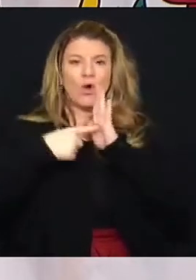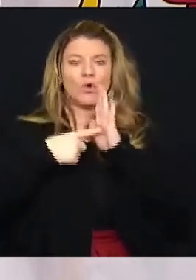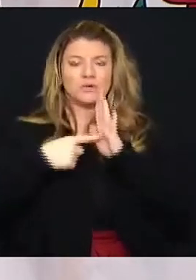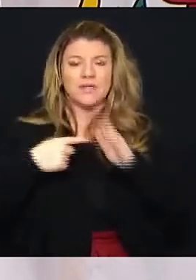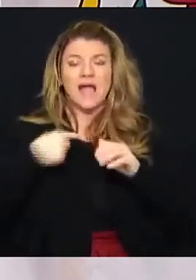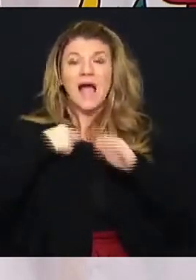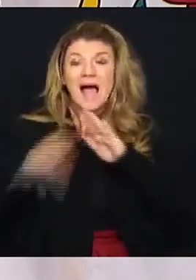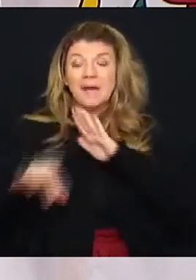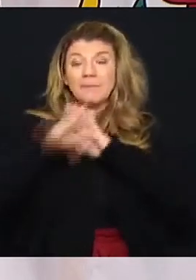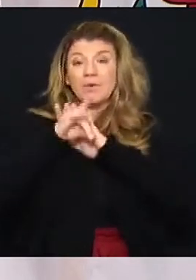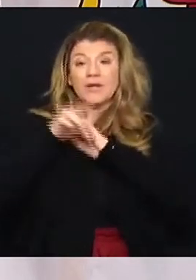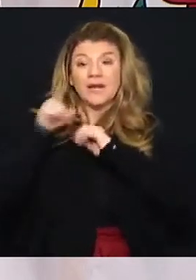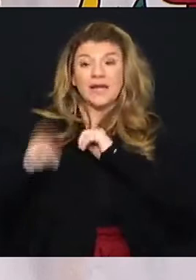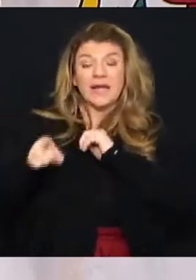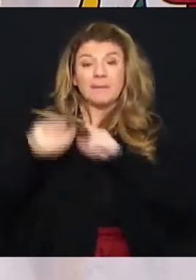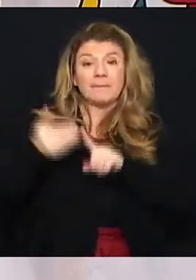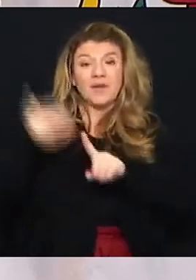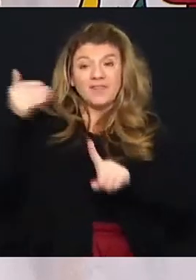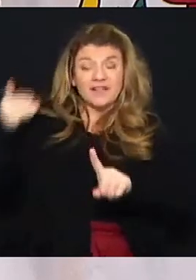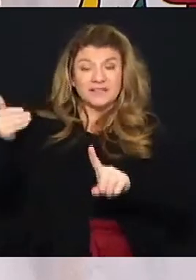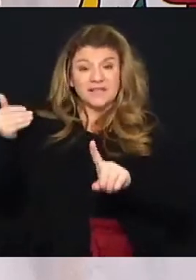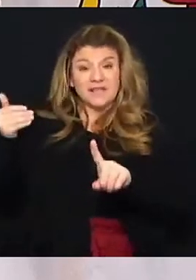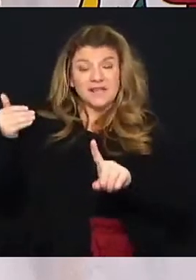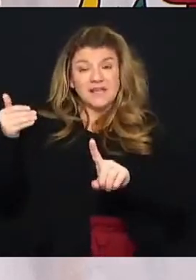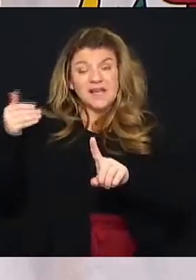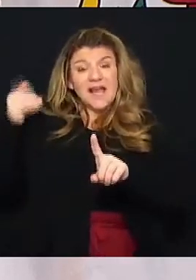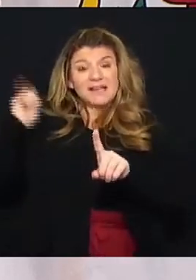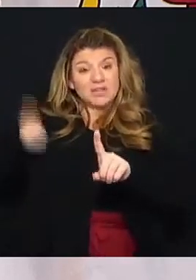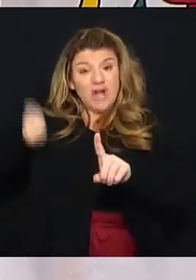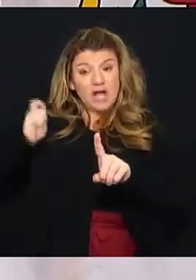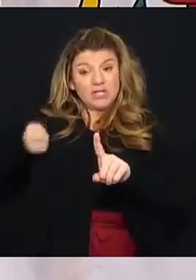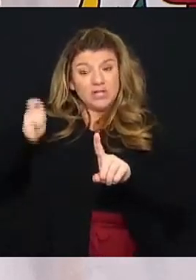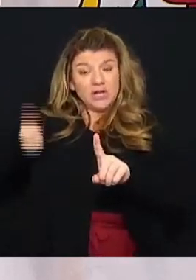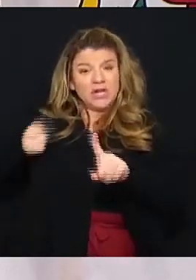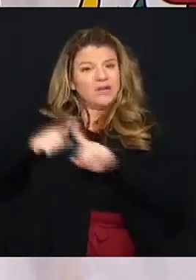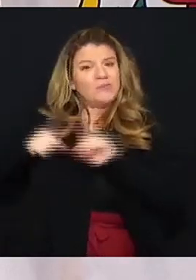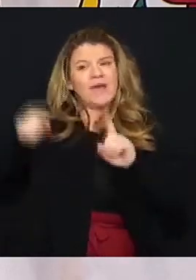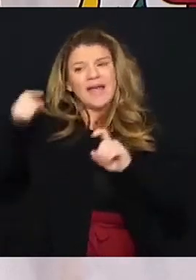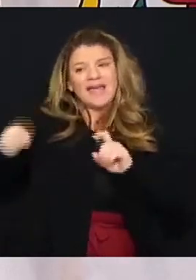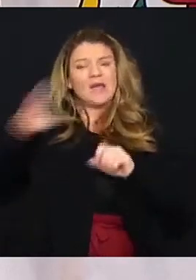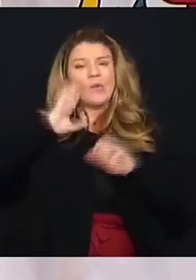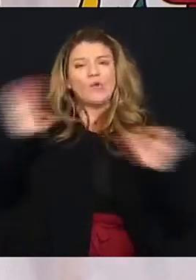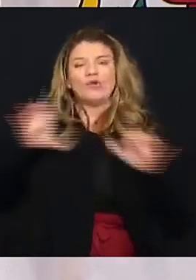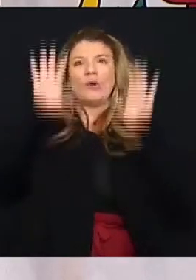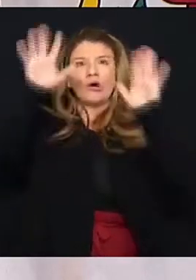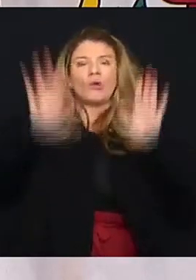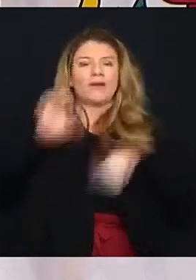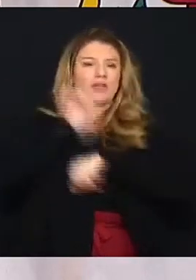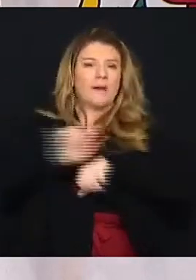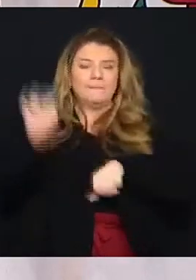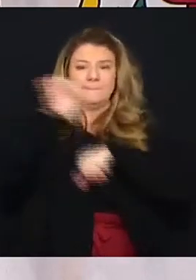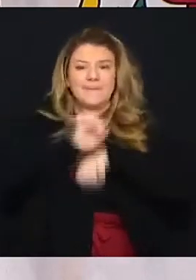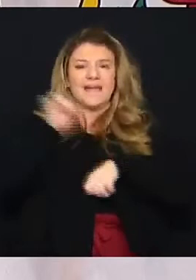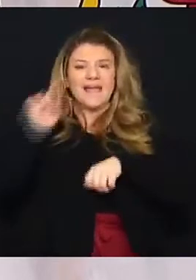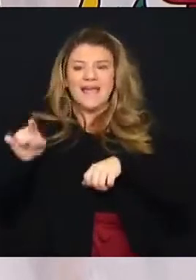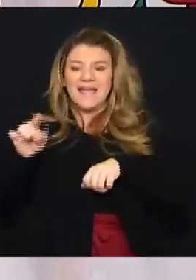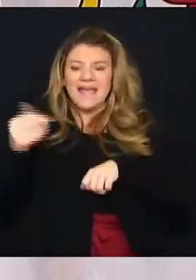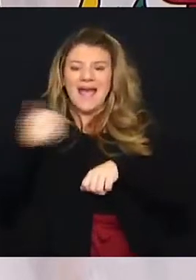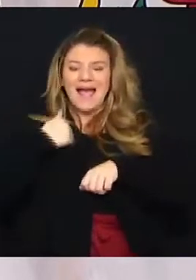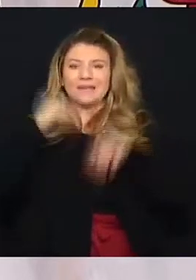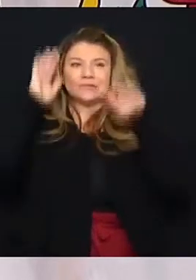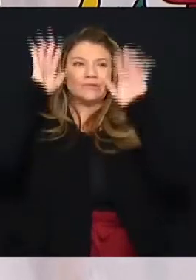him, previously appointed him as a judge, but Dan will do a great job. Dan has incredible